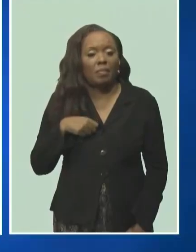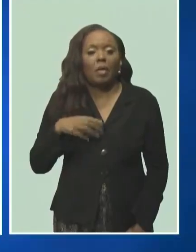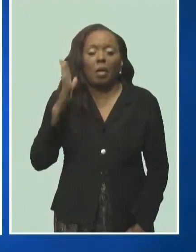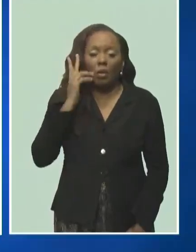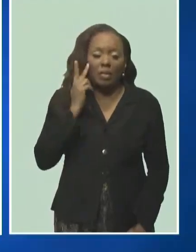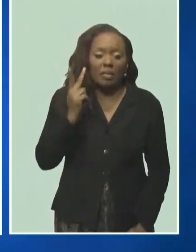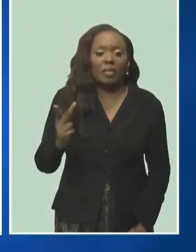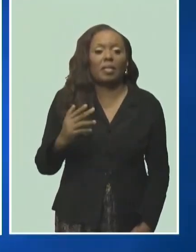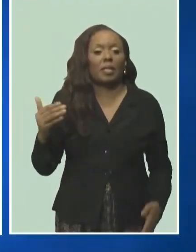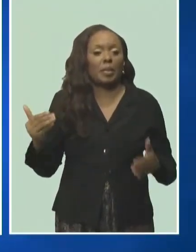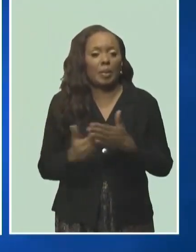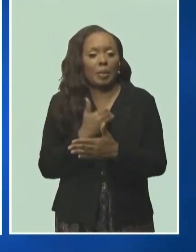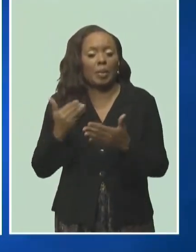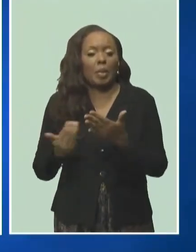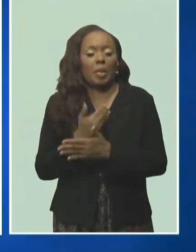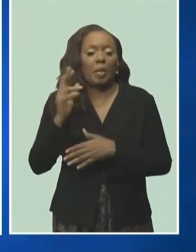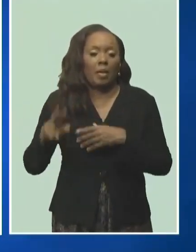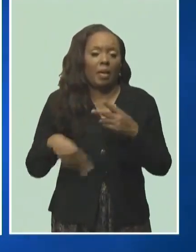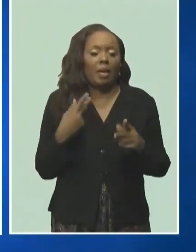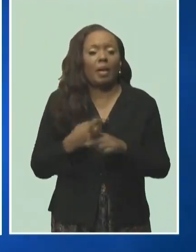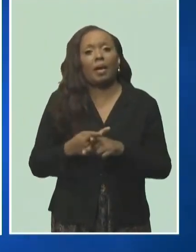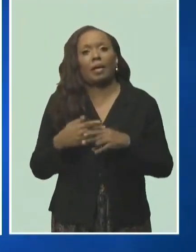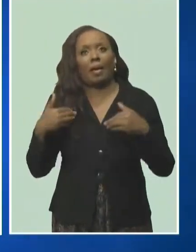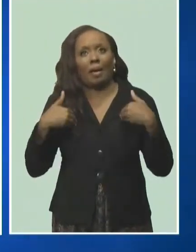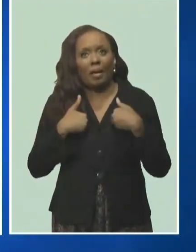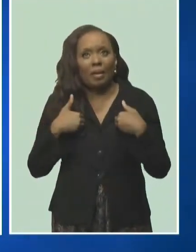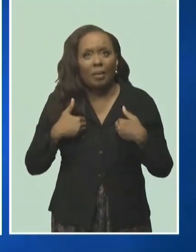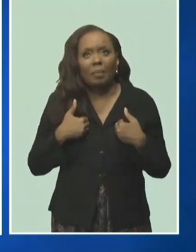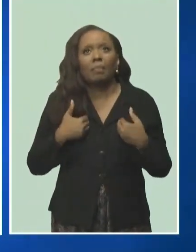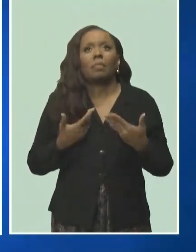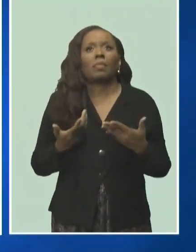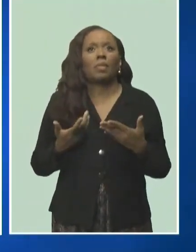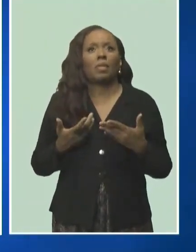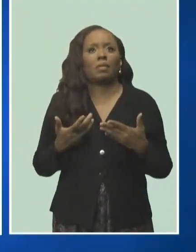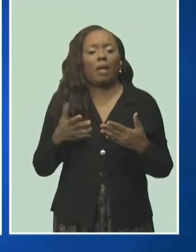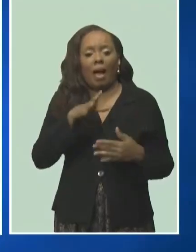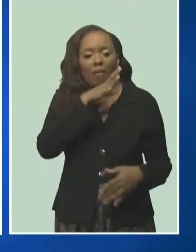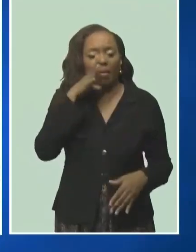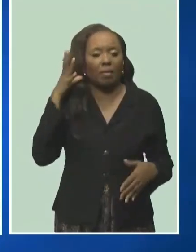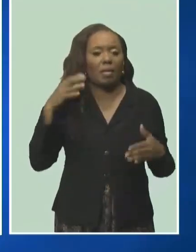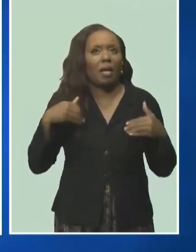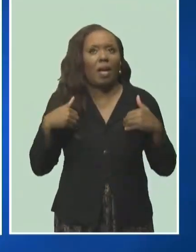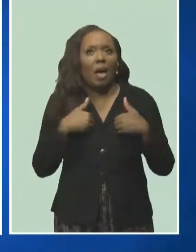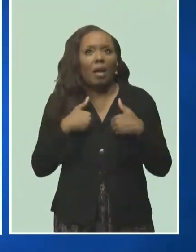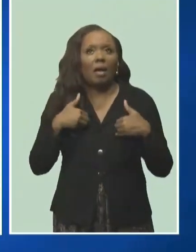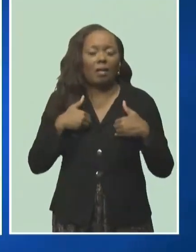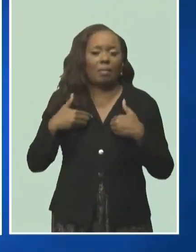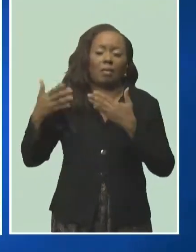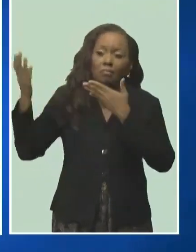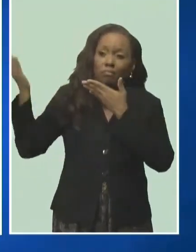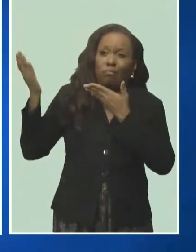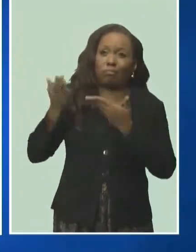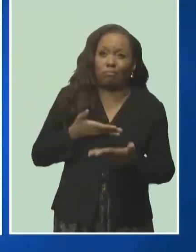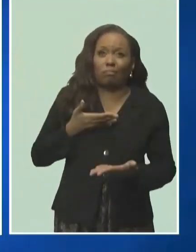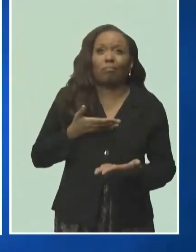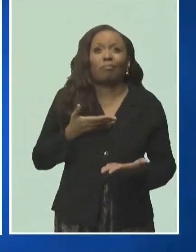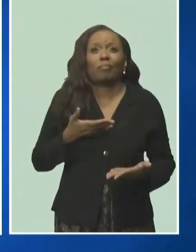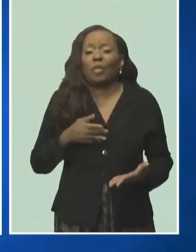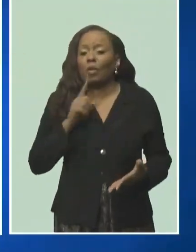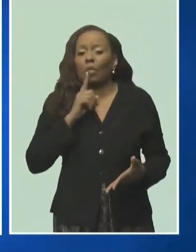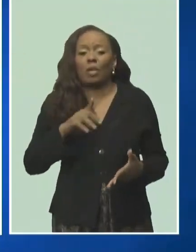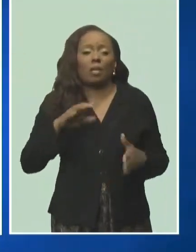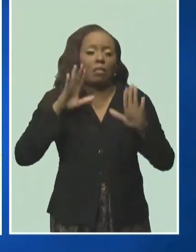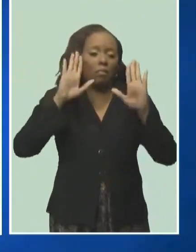new breeds of animals, and especially some of the newer breeds of agricultural animals that have been brought into Barbados that have tremendous